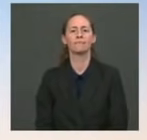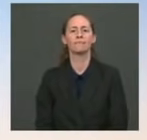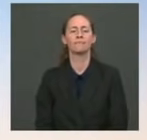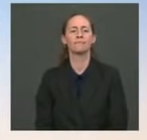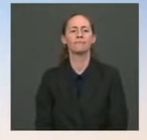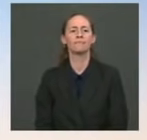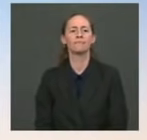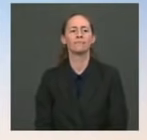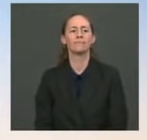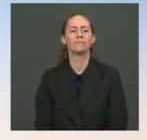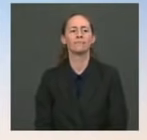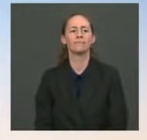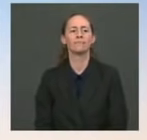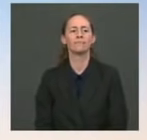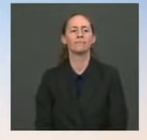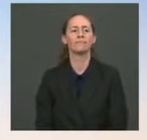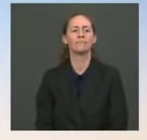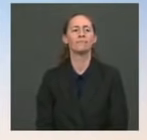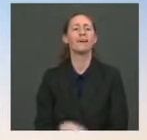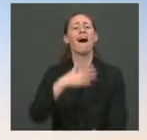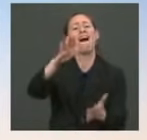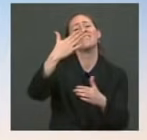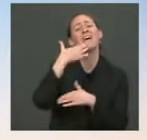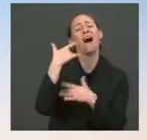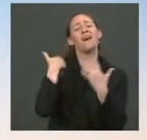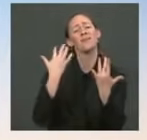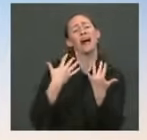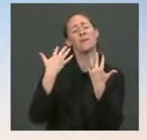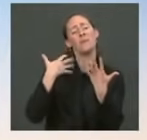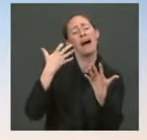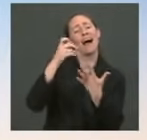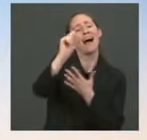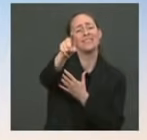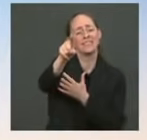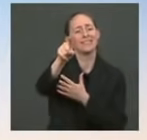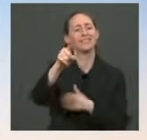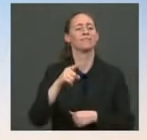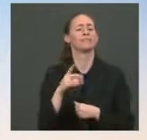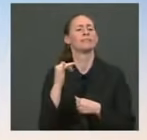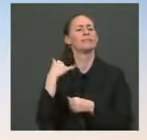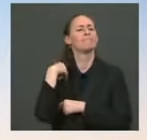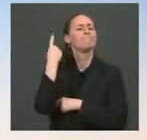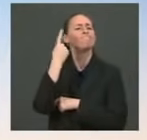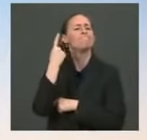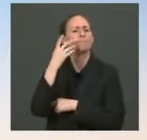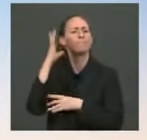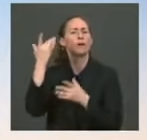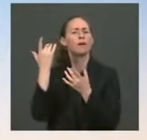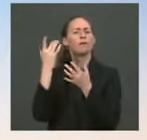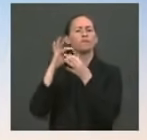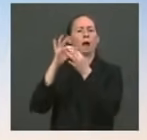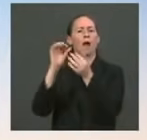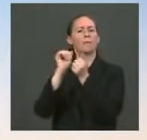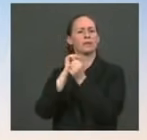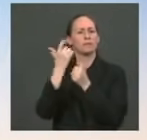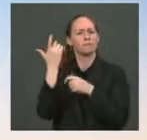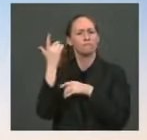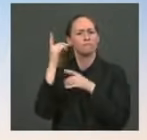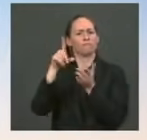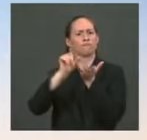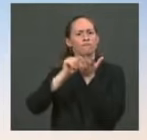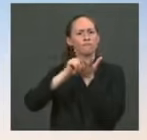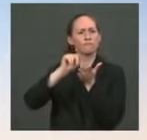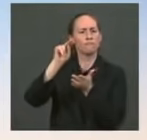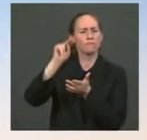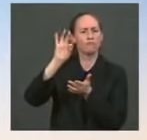for months. I appreciate you taking it. It's a freedom of the press question. Members of the administration, you recently this week, talked about the importance of journalism to